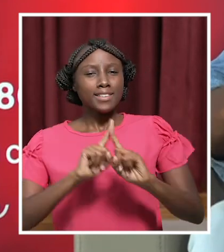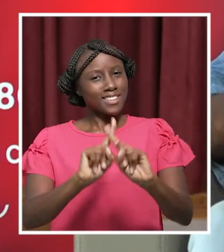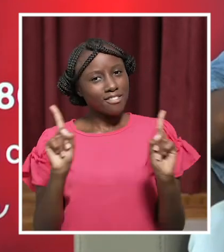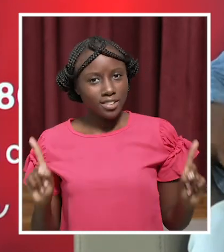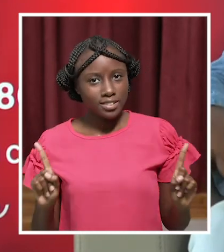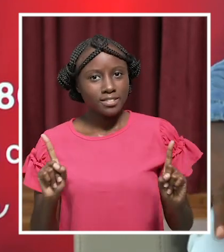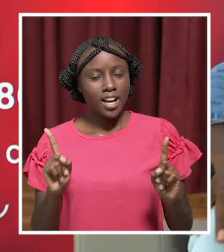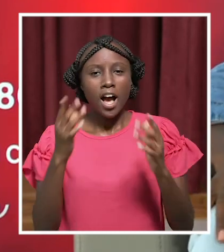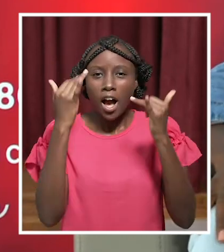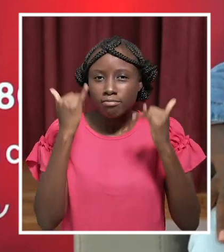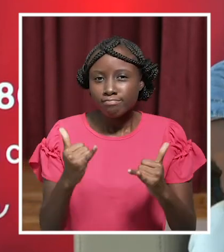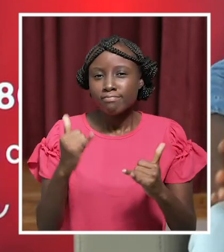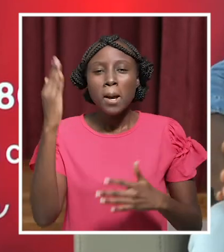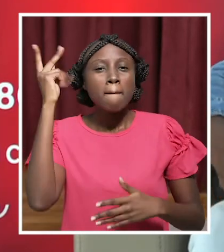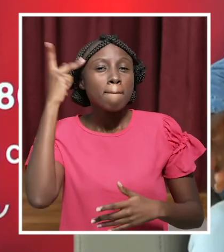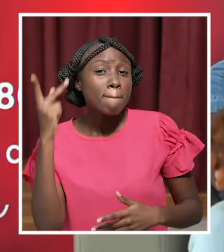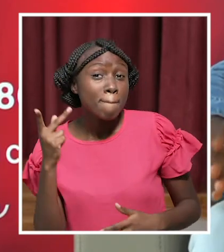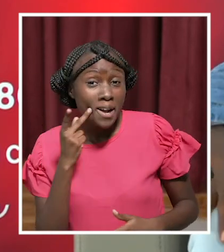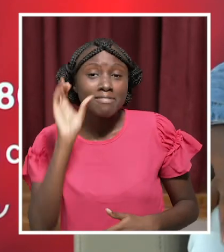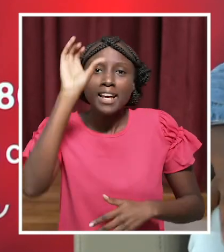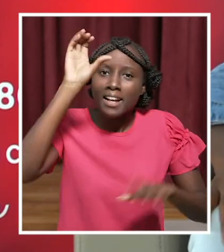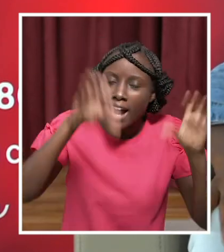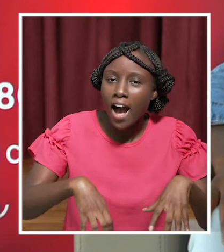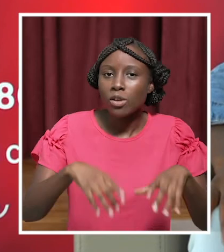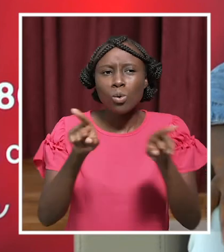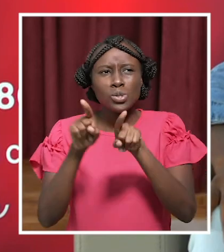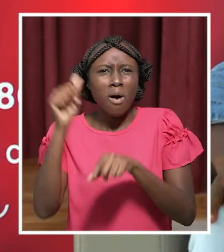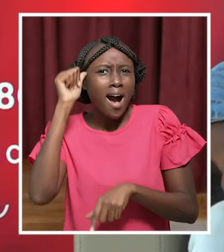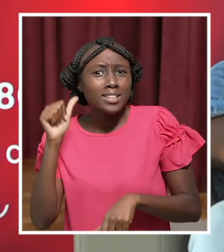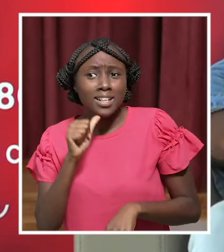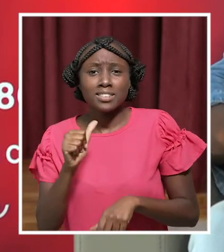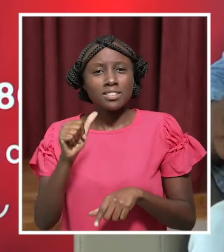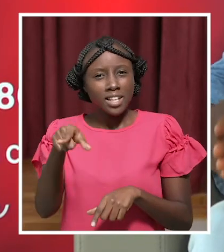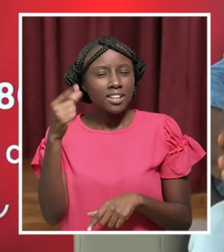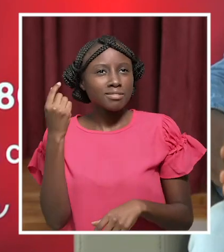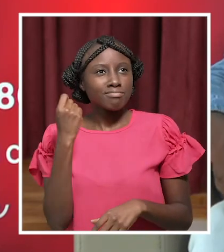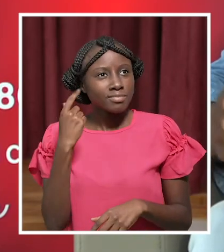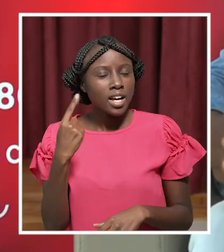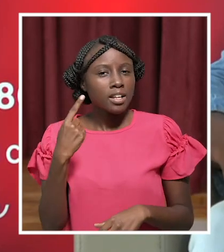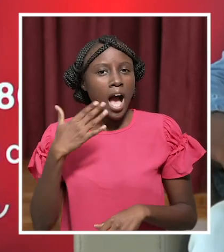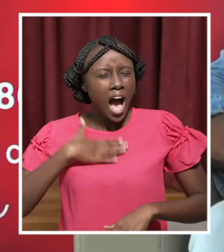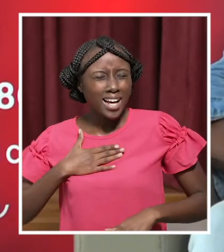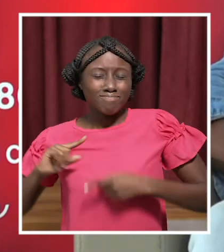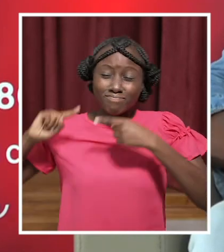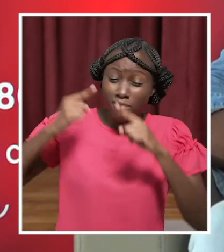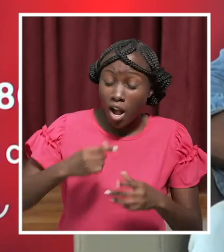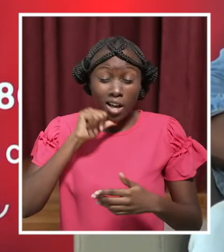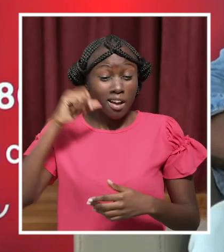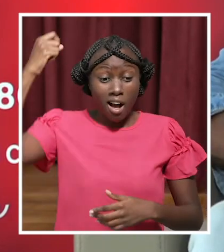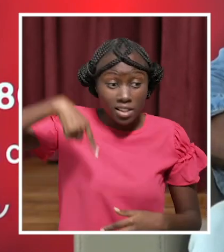is what parents could do for their kids, as well as adult learners could say, you know what, the reason why I've been struggling all this time is because of this.